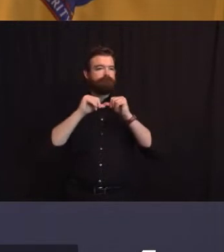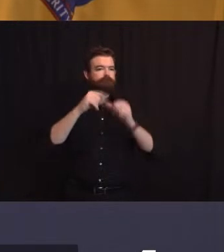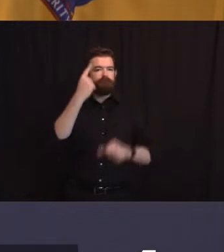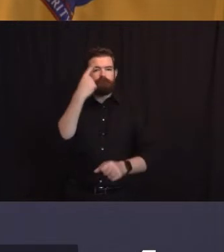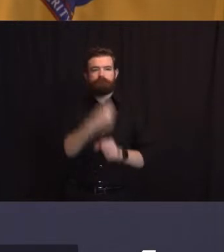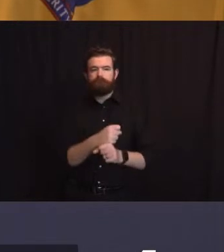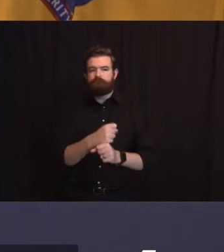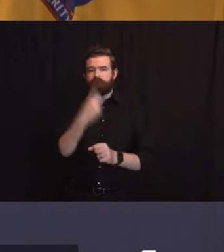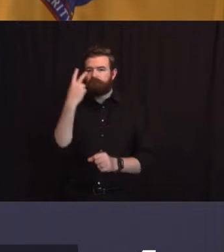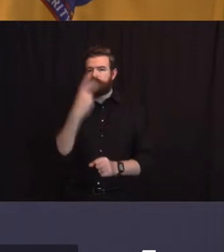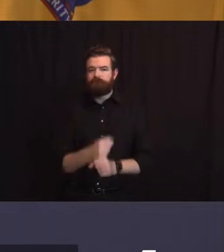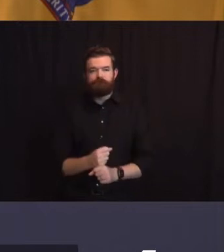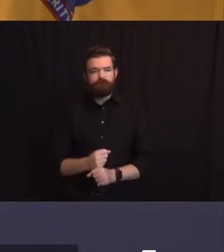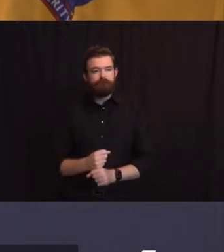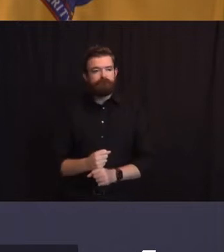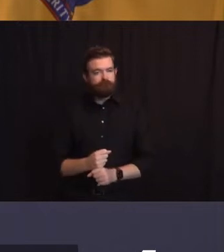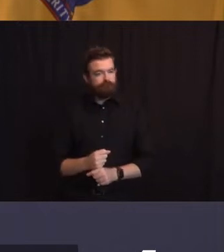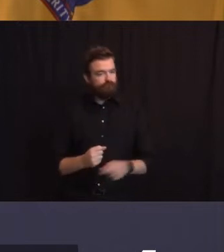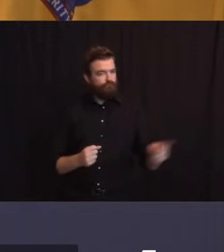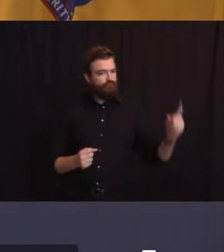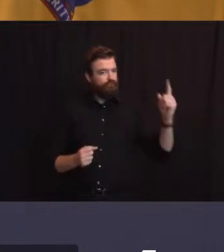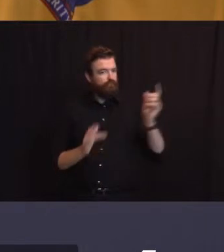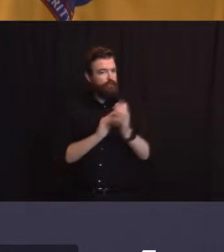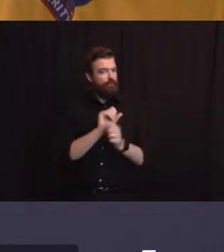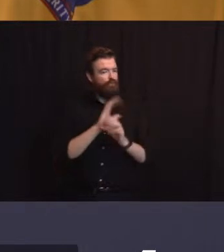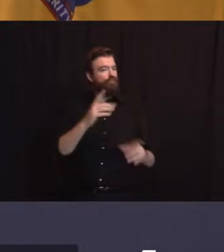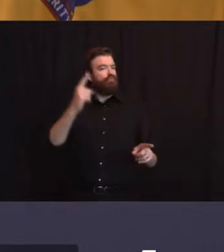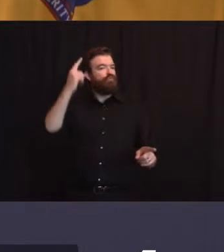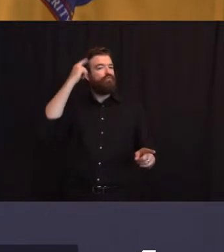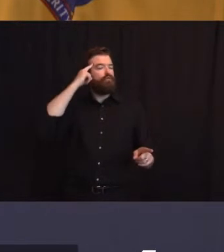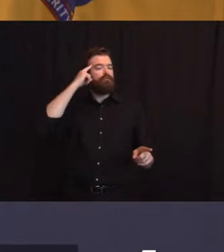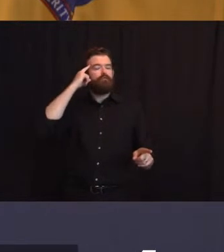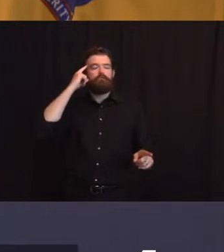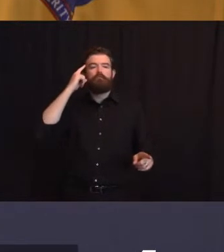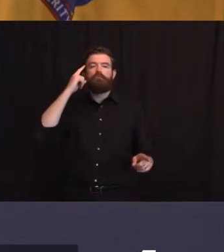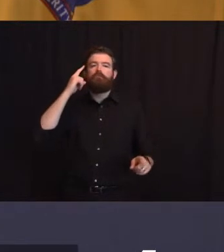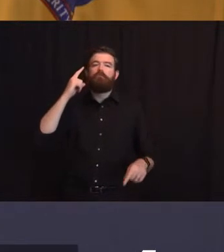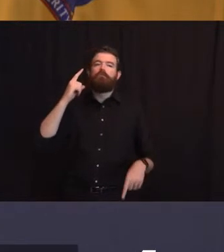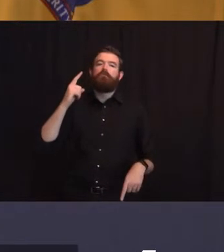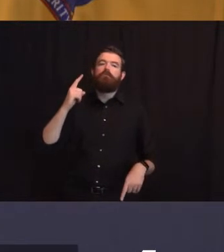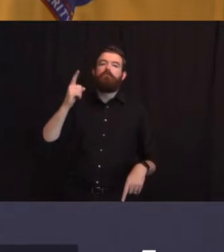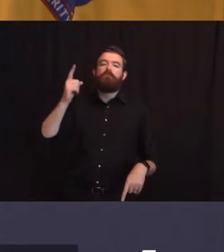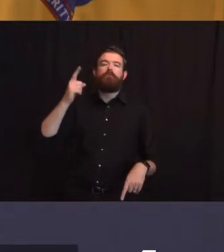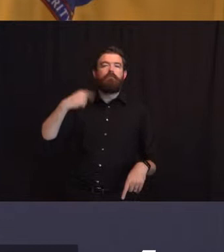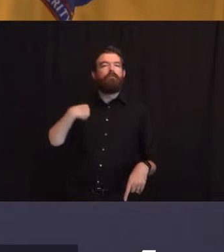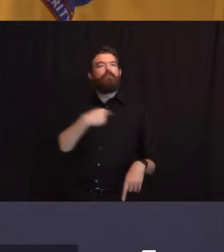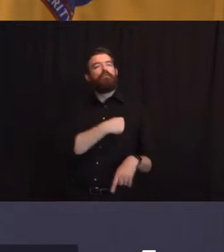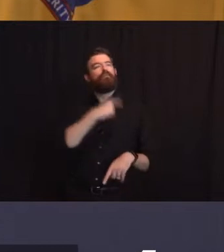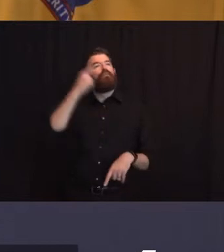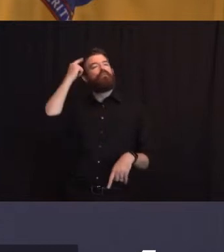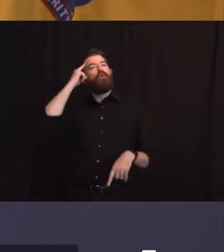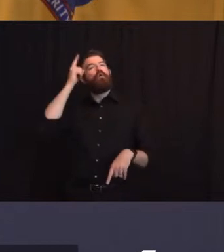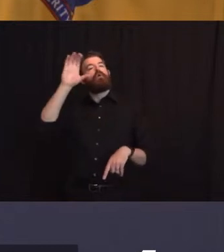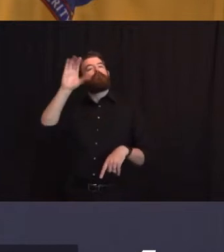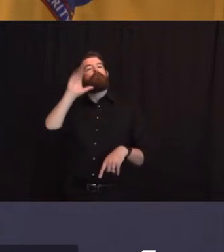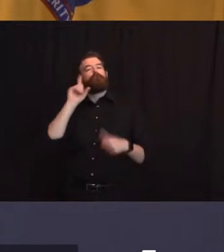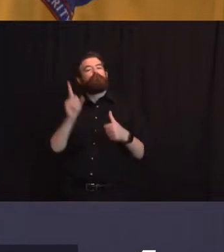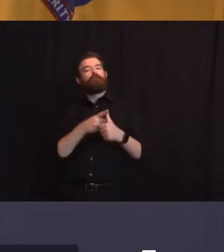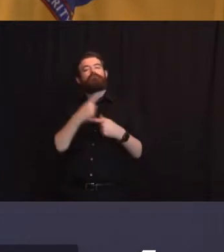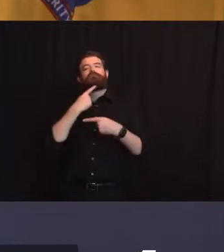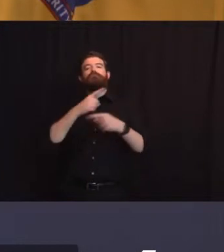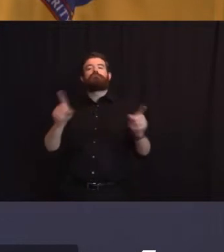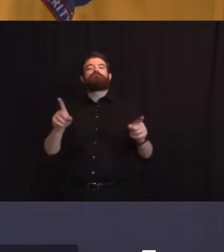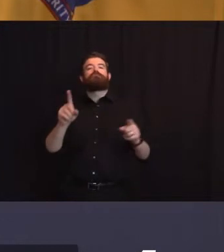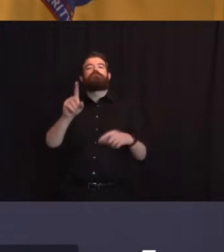the 6-foot move first. I mean, I don't, this is the political fallout of